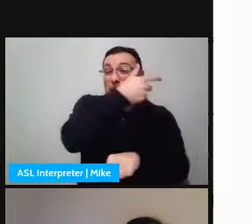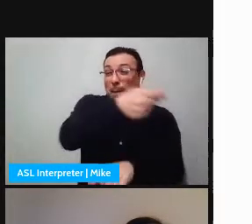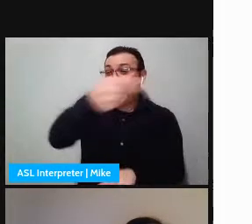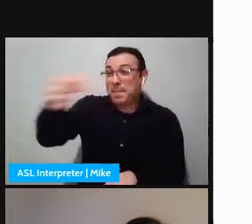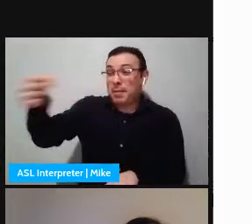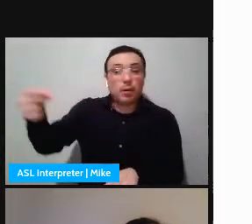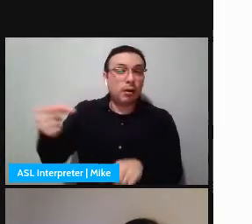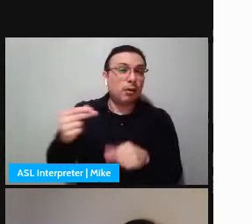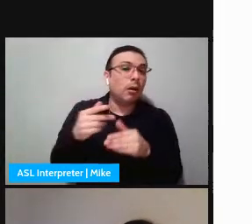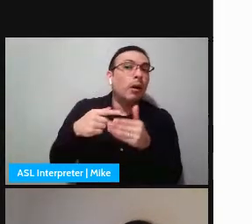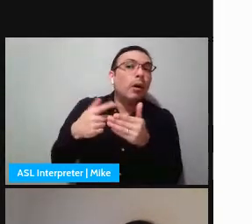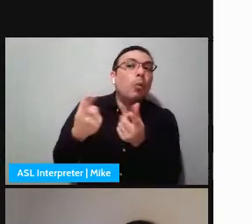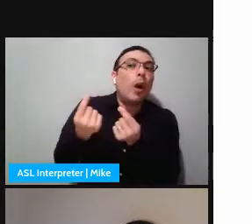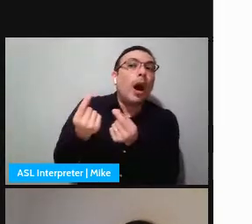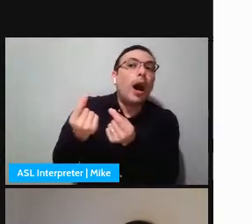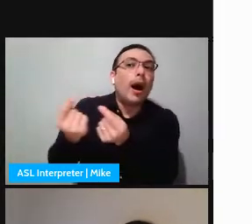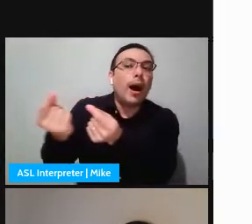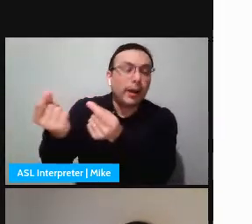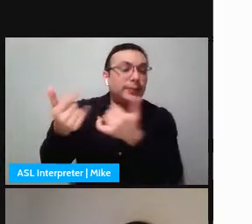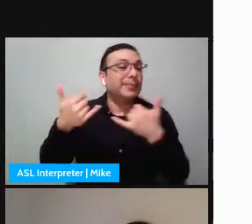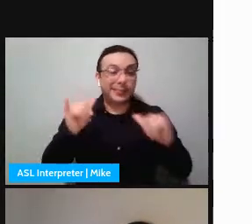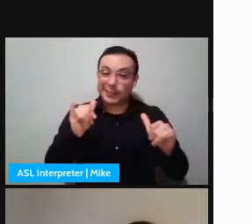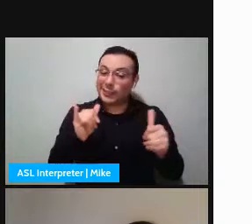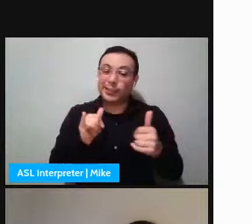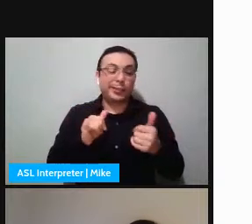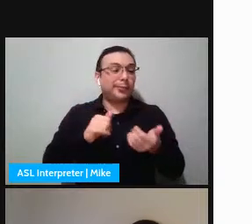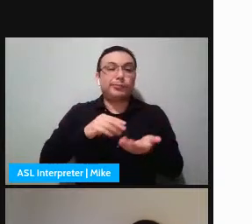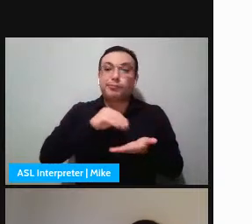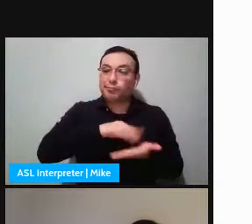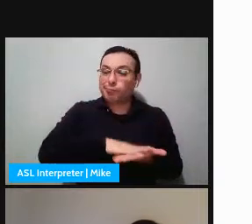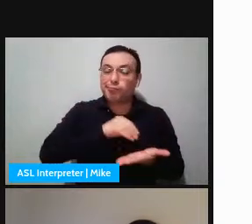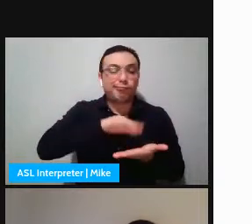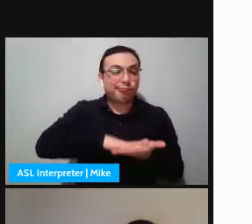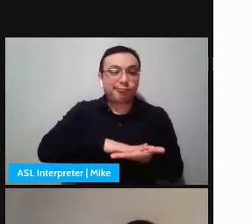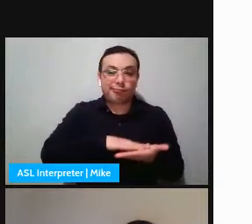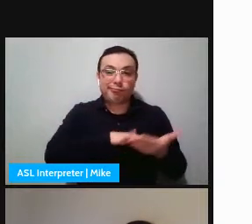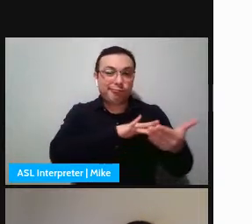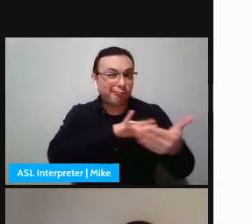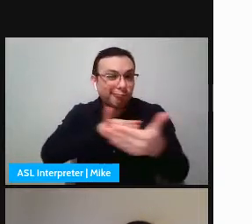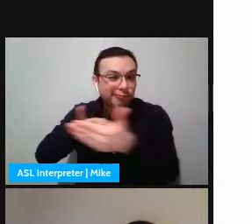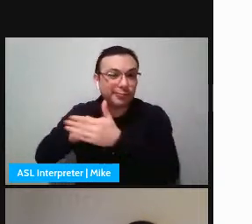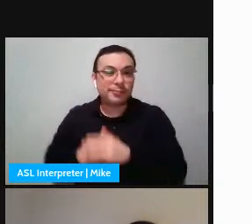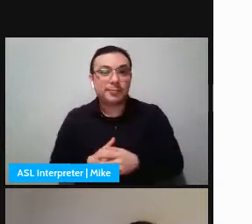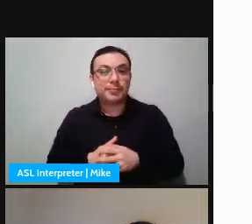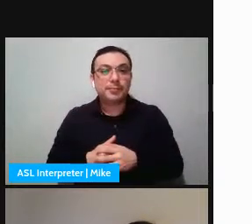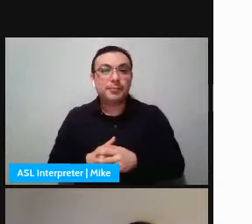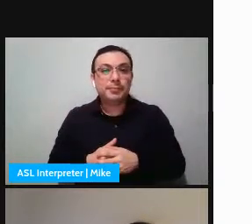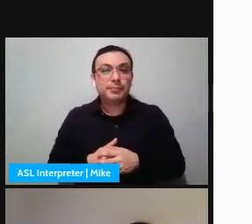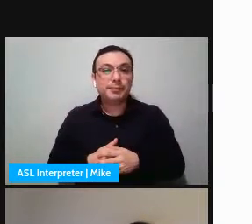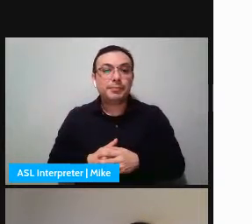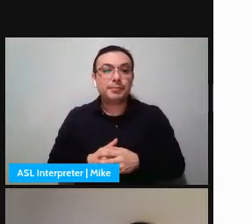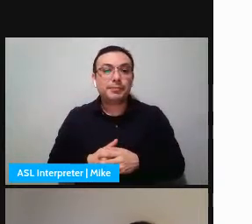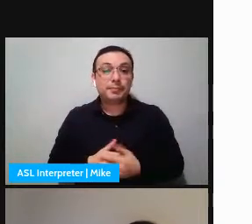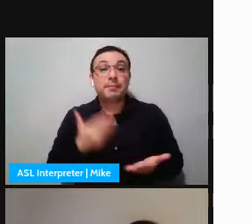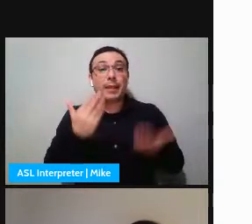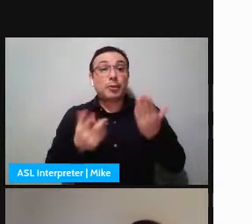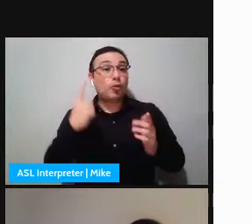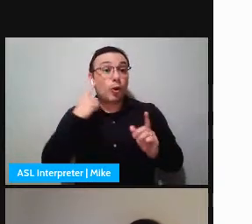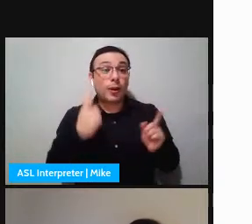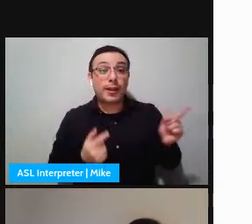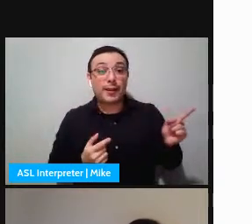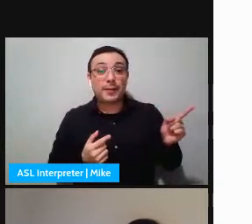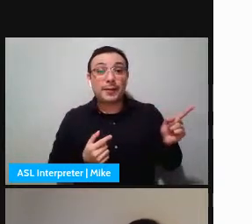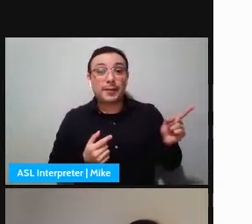on. And these are some of the mechanisms. If any of you have been vaccinated, you may have heard of Be Safe, which is your